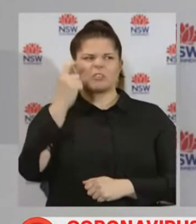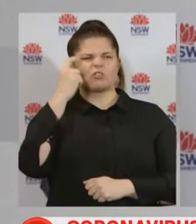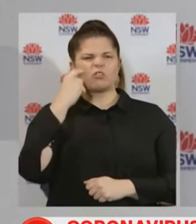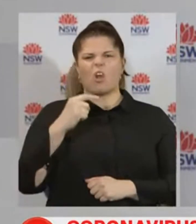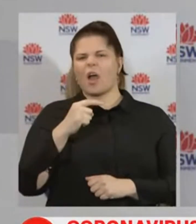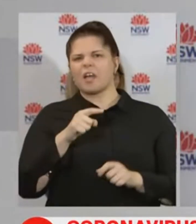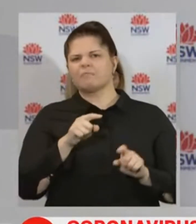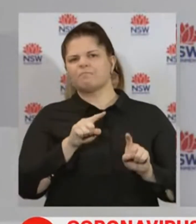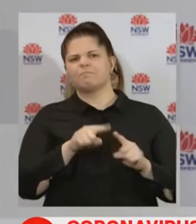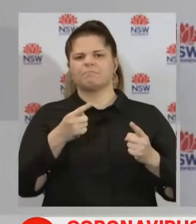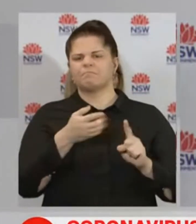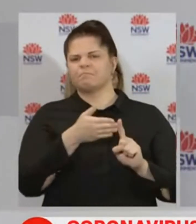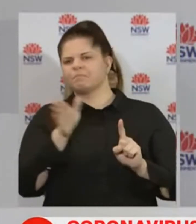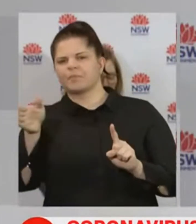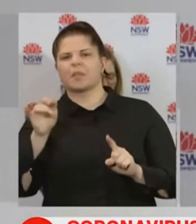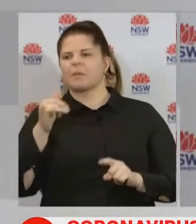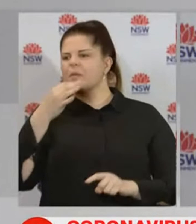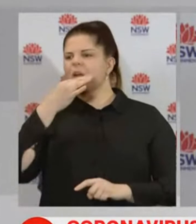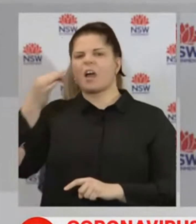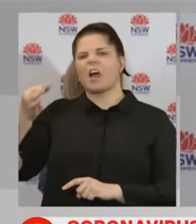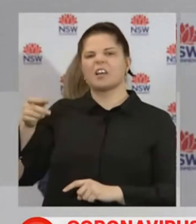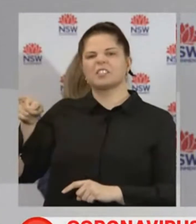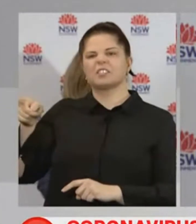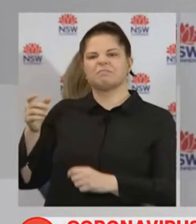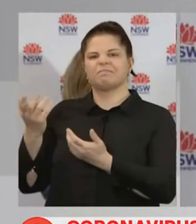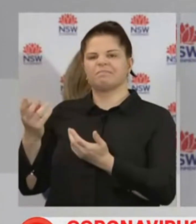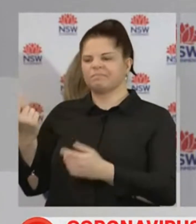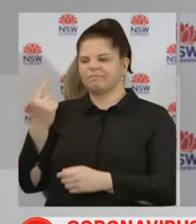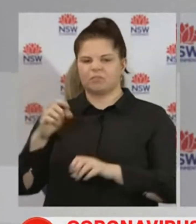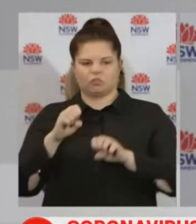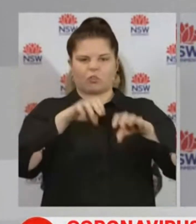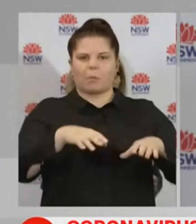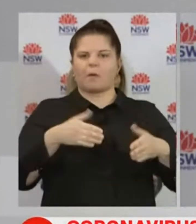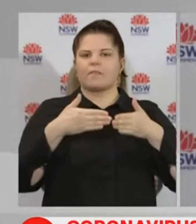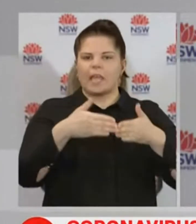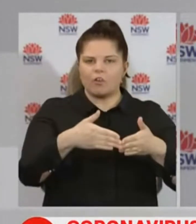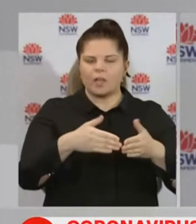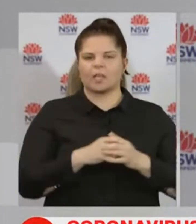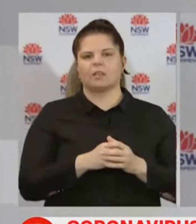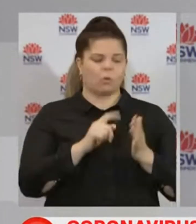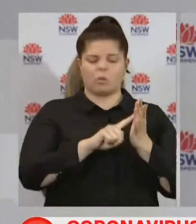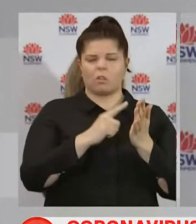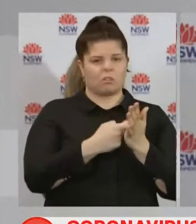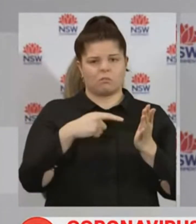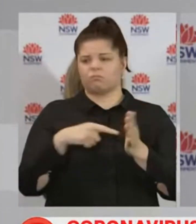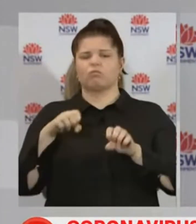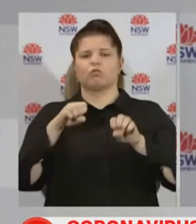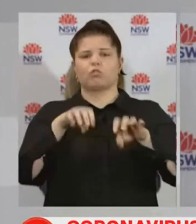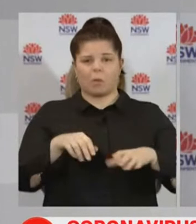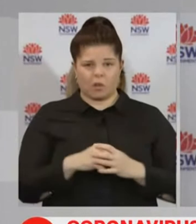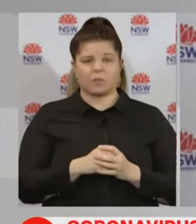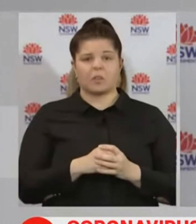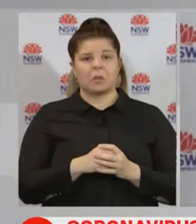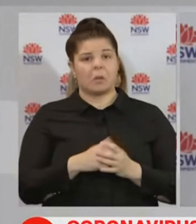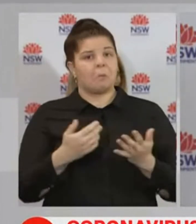dropped off at a ferry wharf or dropped off on a light rail route. Both those modes are under capacity at the moment in the peak. However,